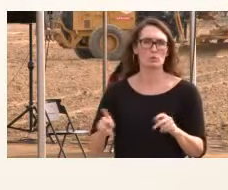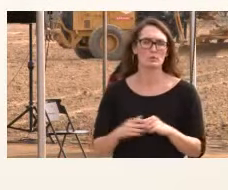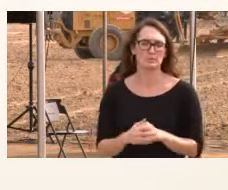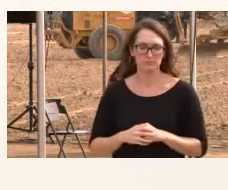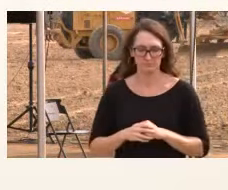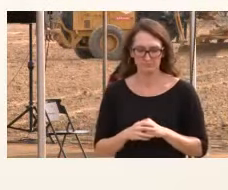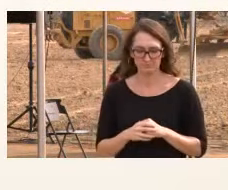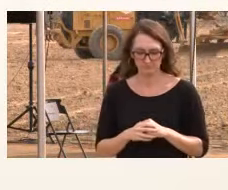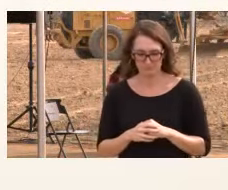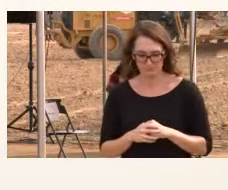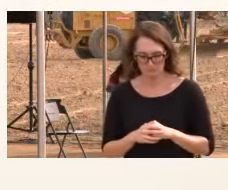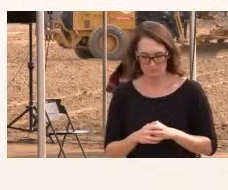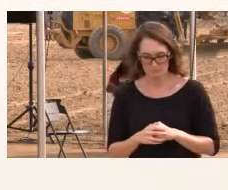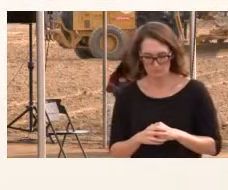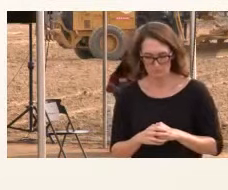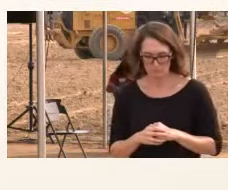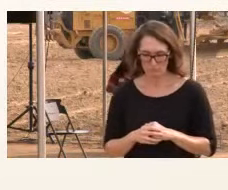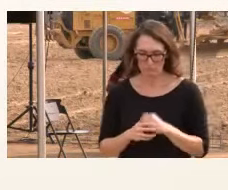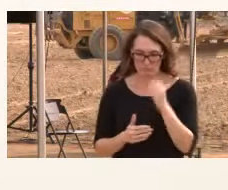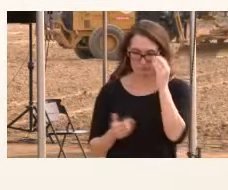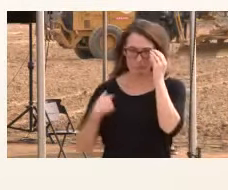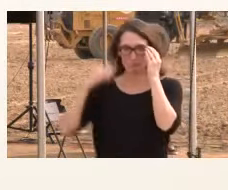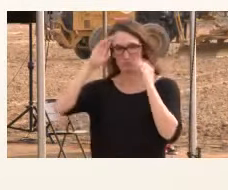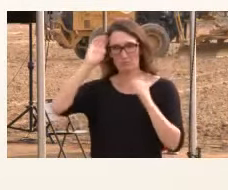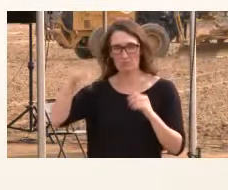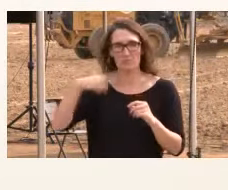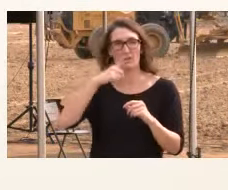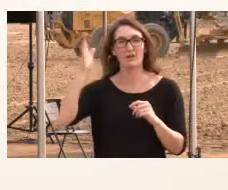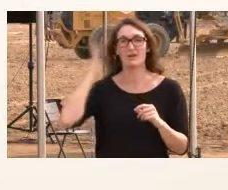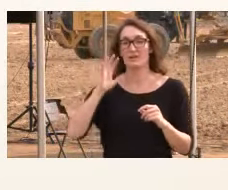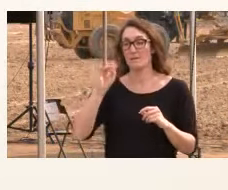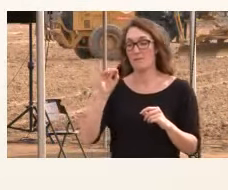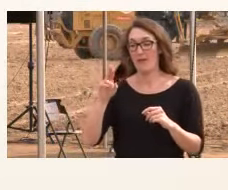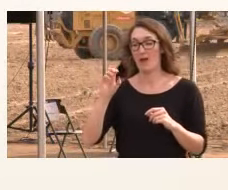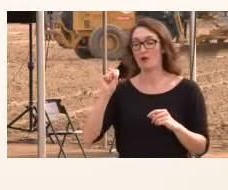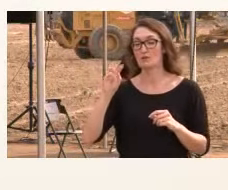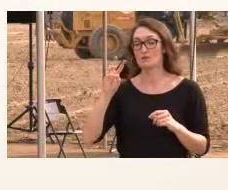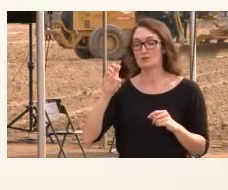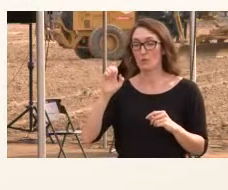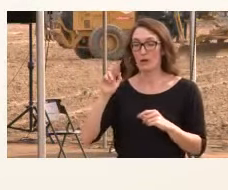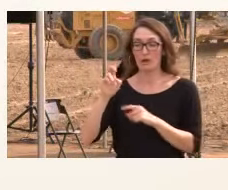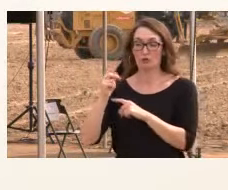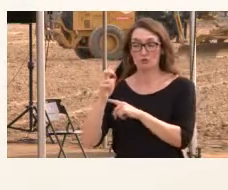And I know that some of us, like former Mayor Ashley Swearingen, remember that conversation.